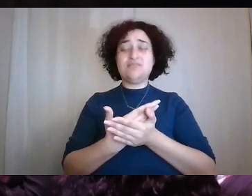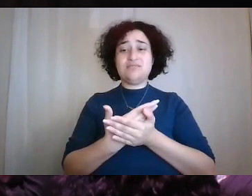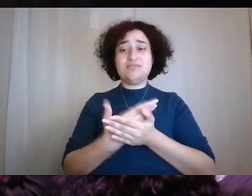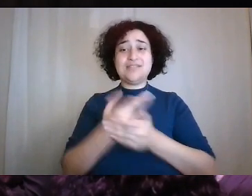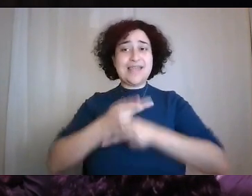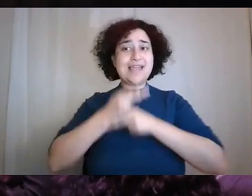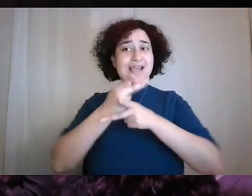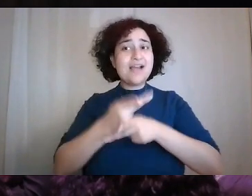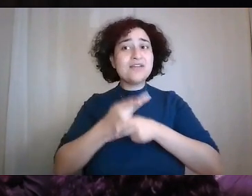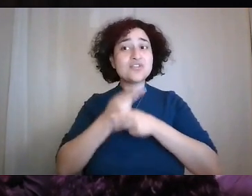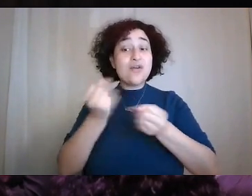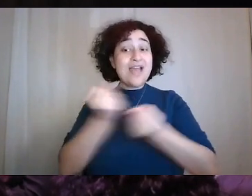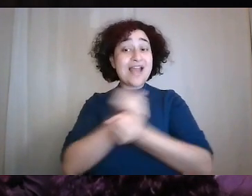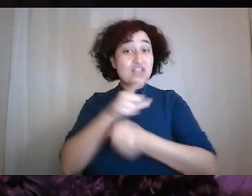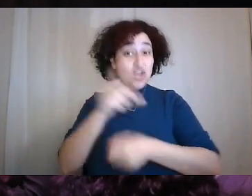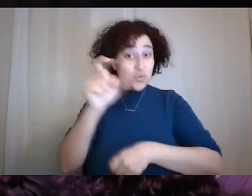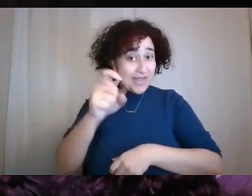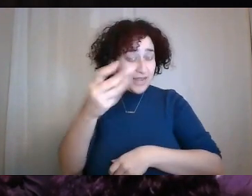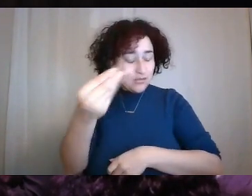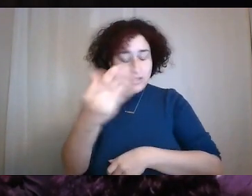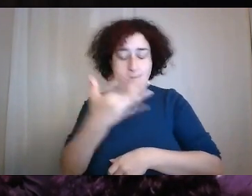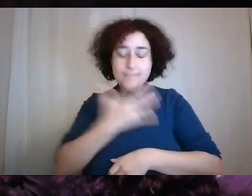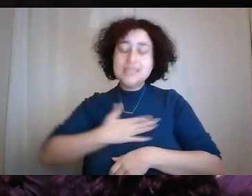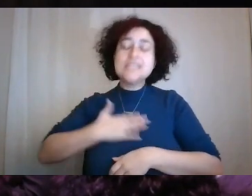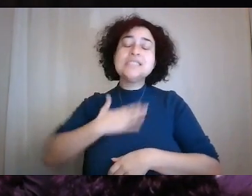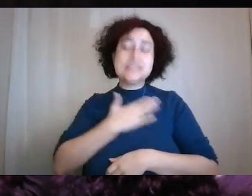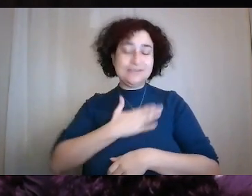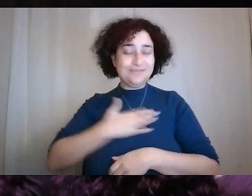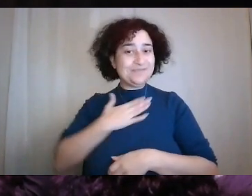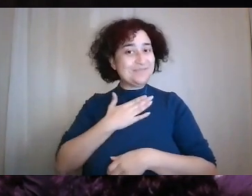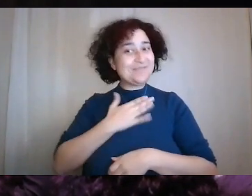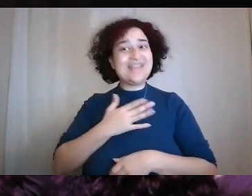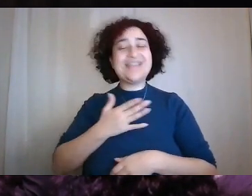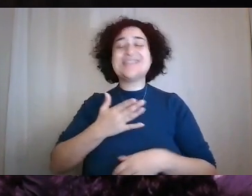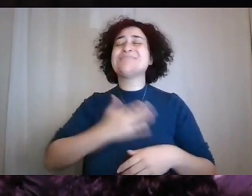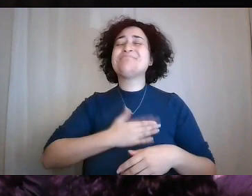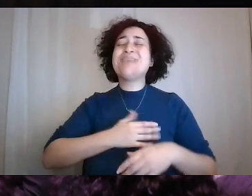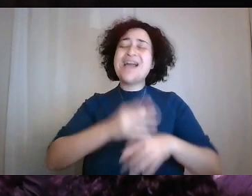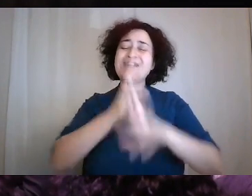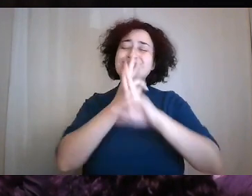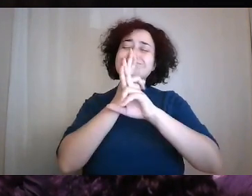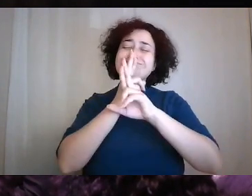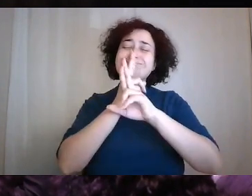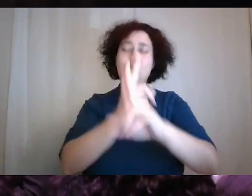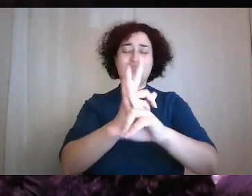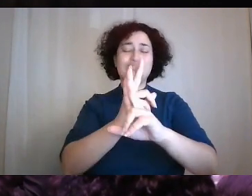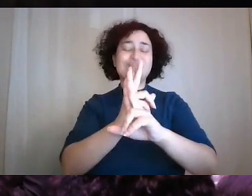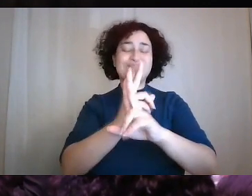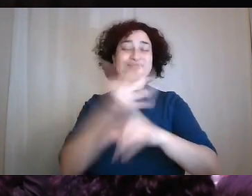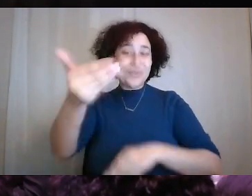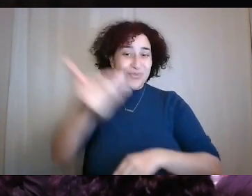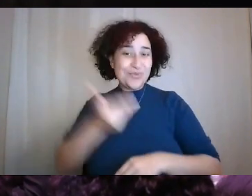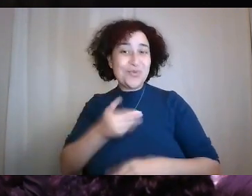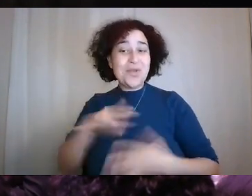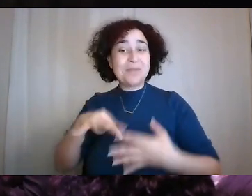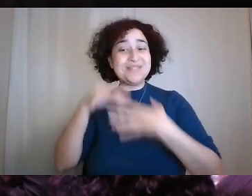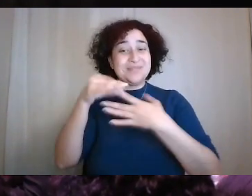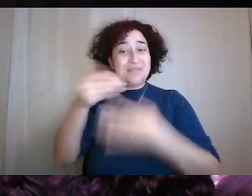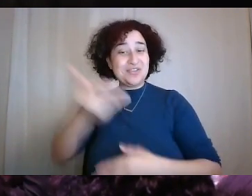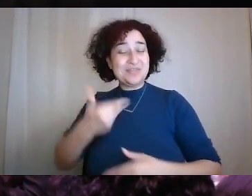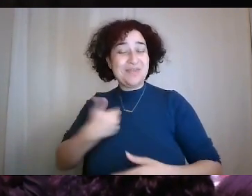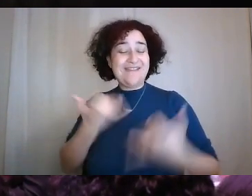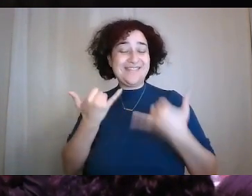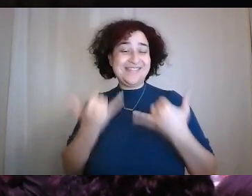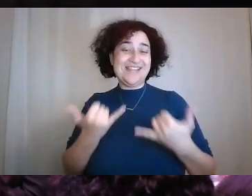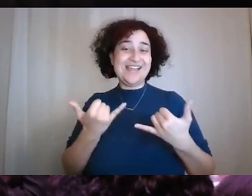know. And it is, in fact, my incredible honor to welcome a special guest we have today, just to really convey